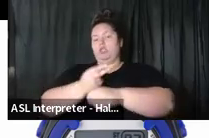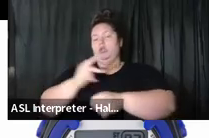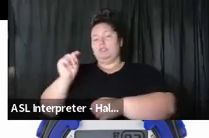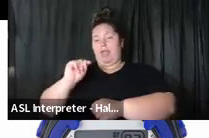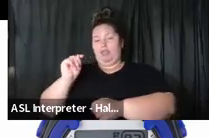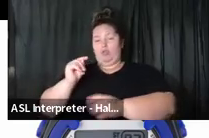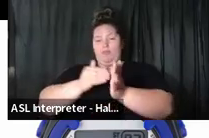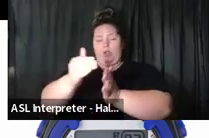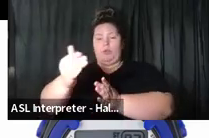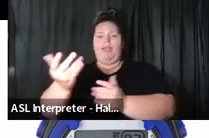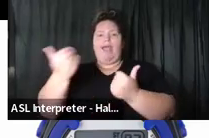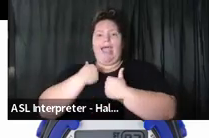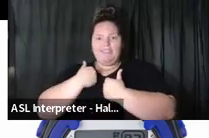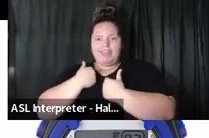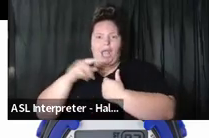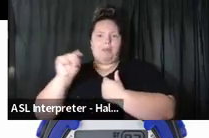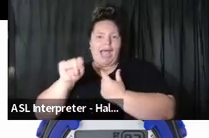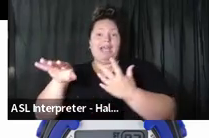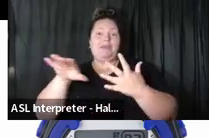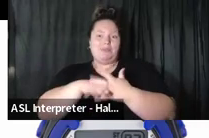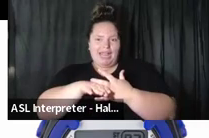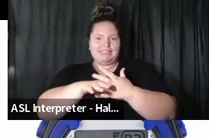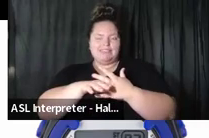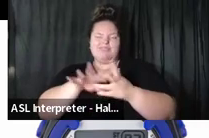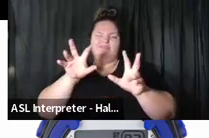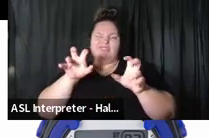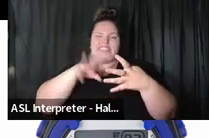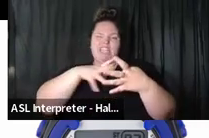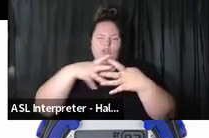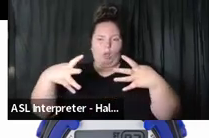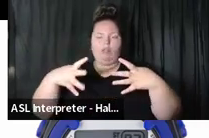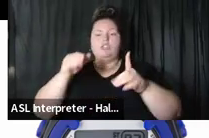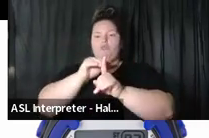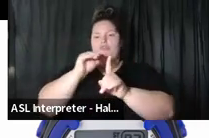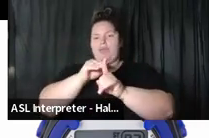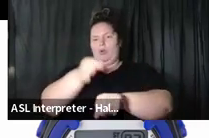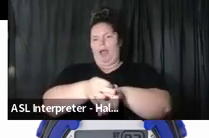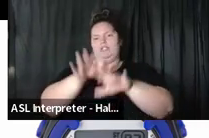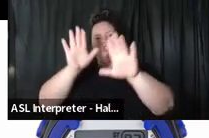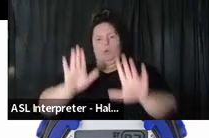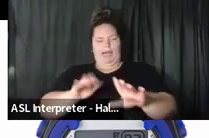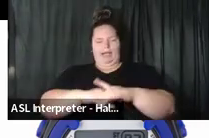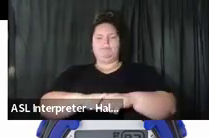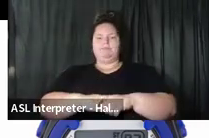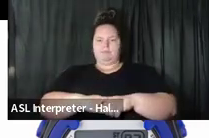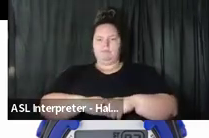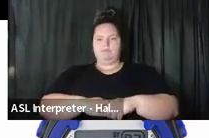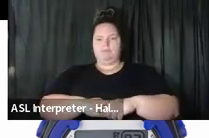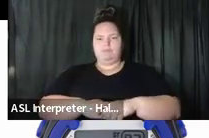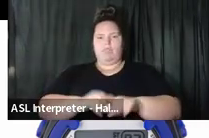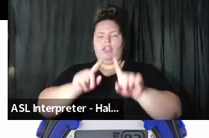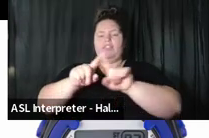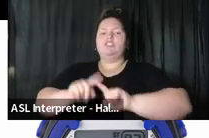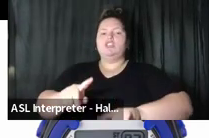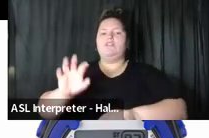aside those potty breaks or those bathroom breaks. So reminder watches are great. There are different like potty